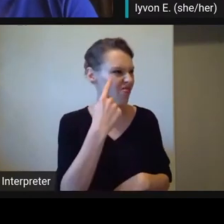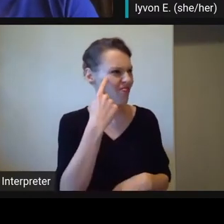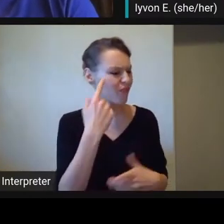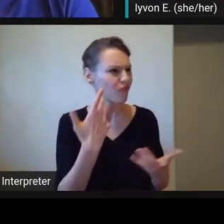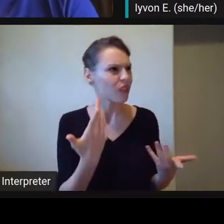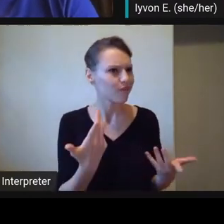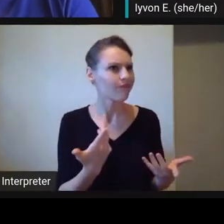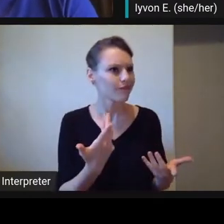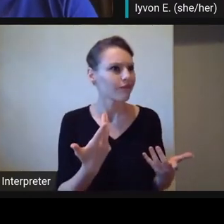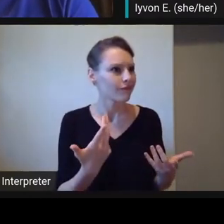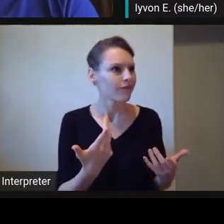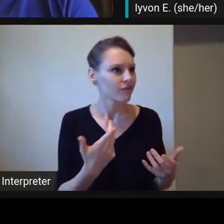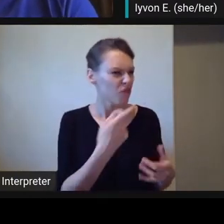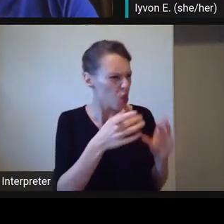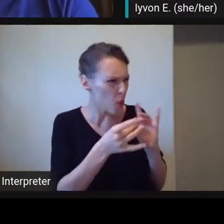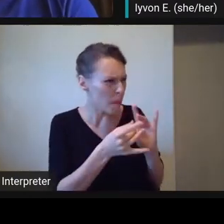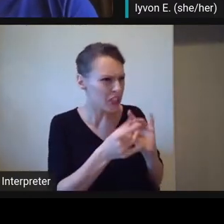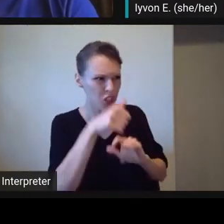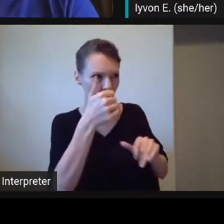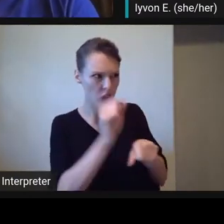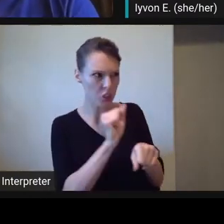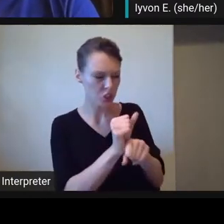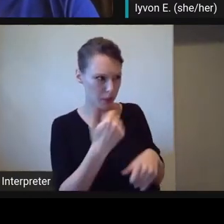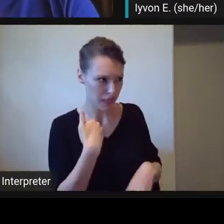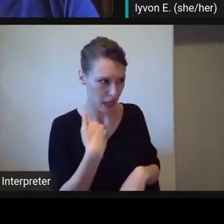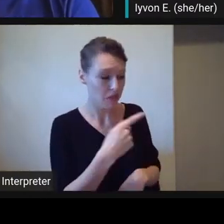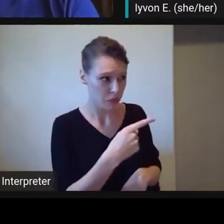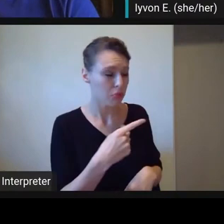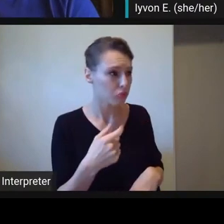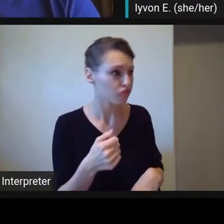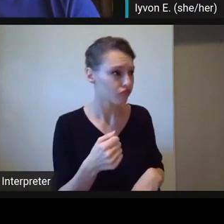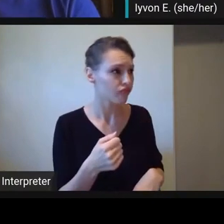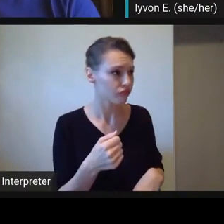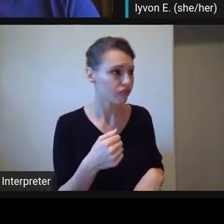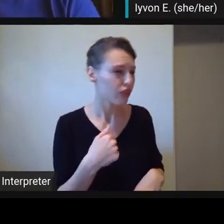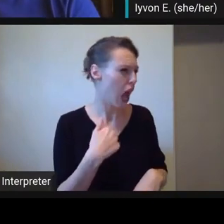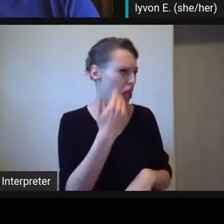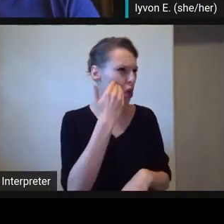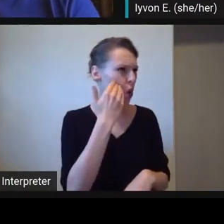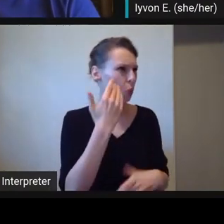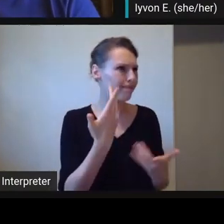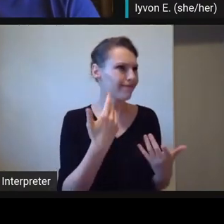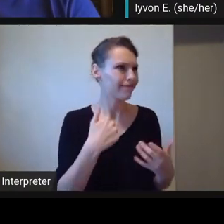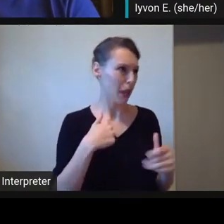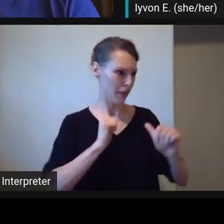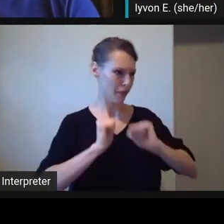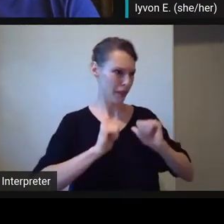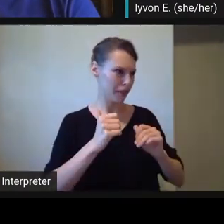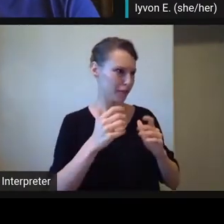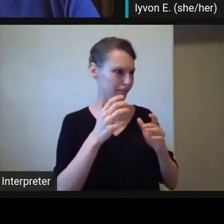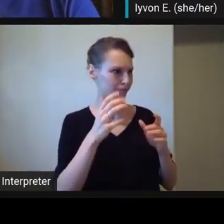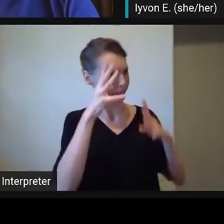And I think that like it's I think the fact you mentioned other jobs as well. I certainly know that, you know, as a theater maker